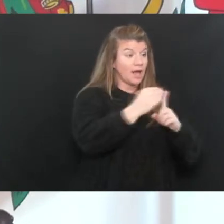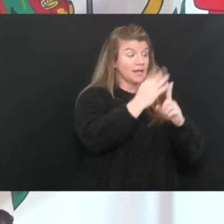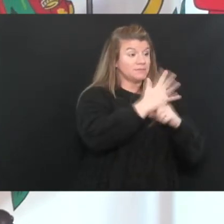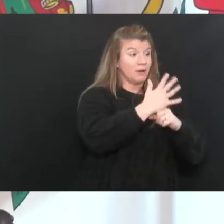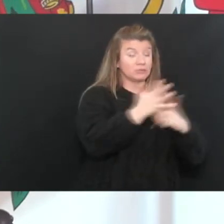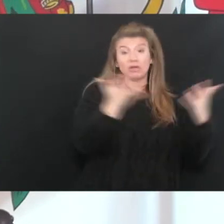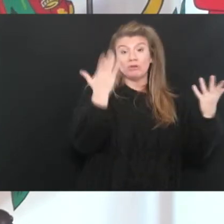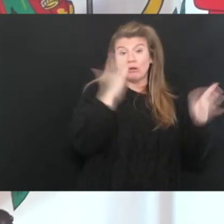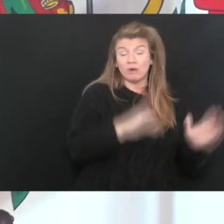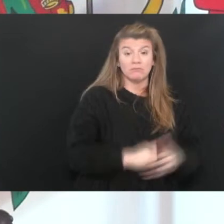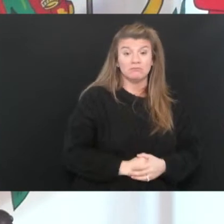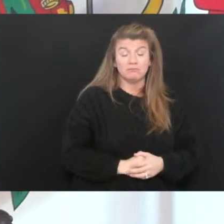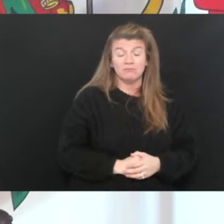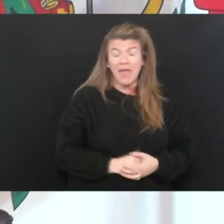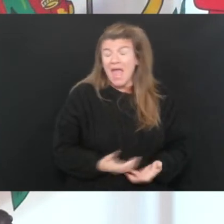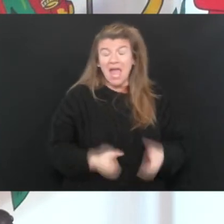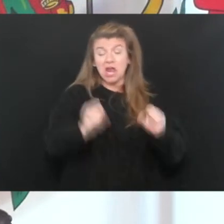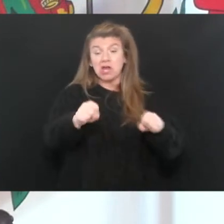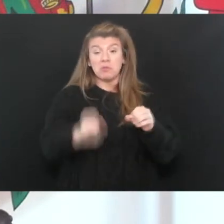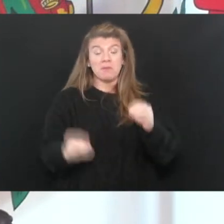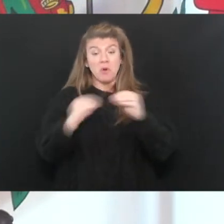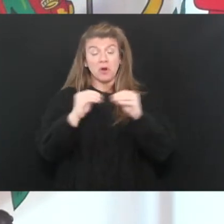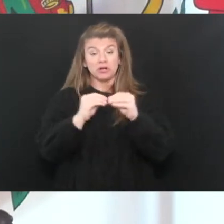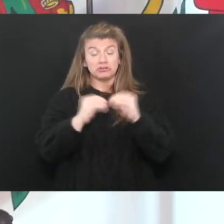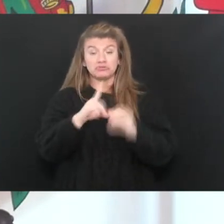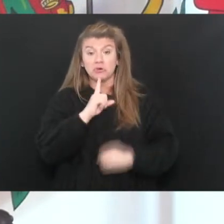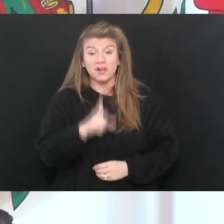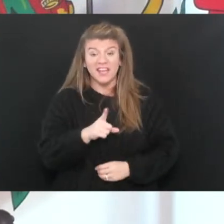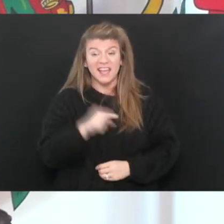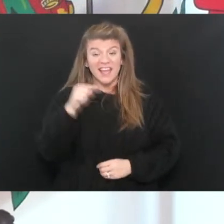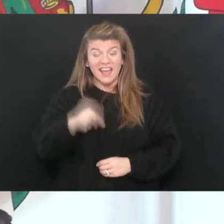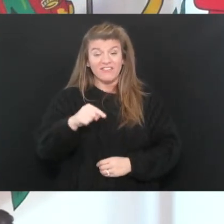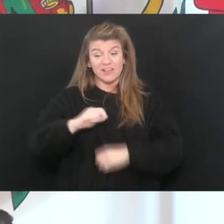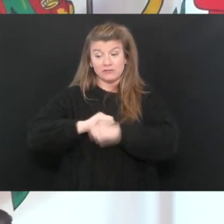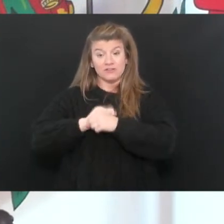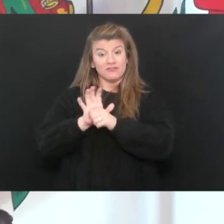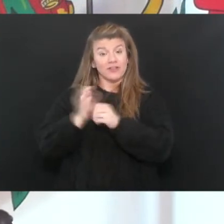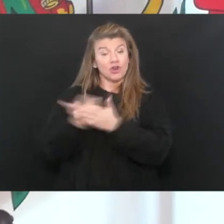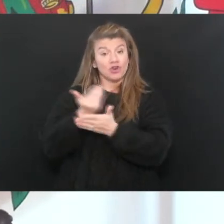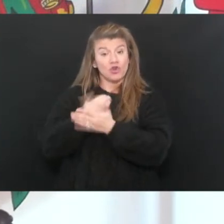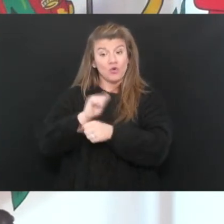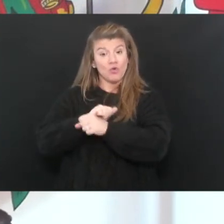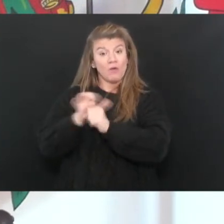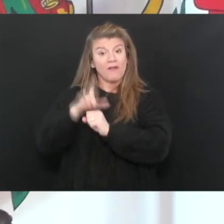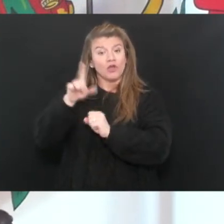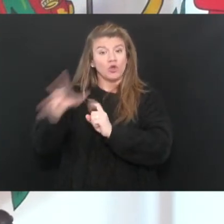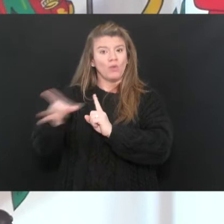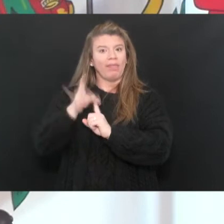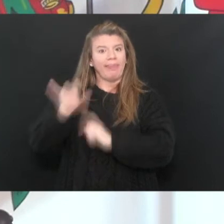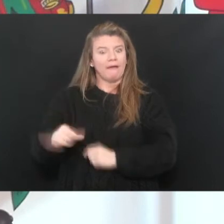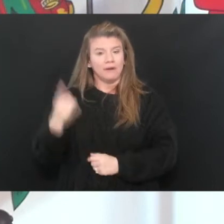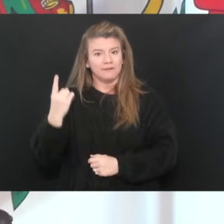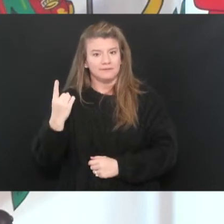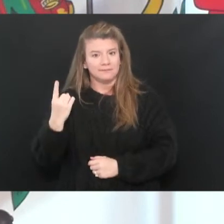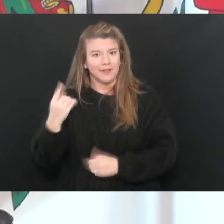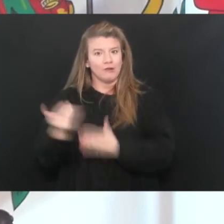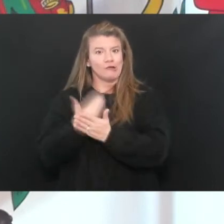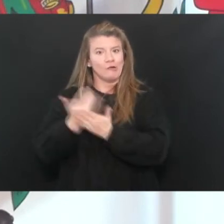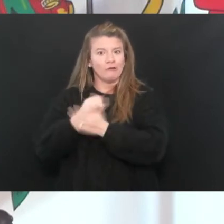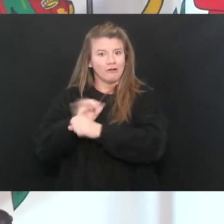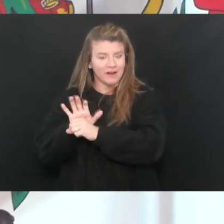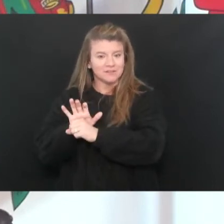be bigger than that if really and truly these variants, you end up with one of the variants. So